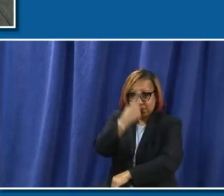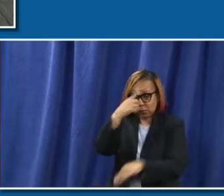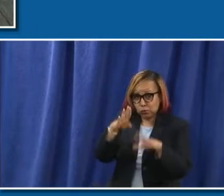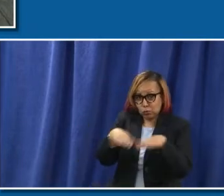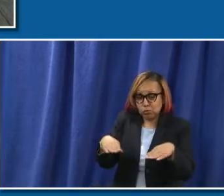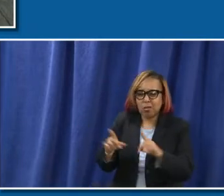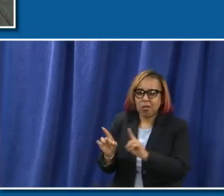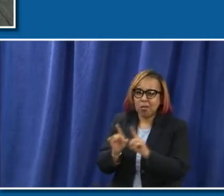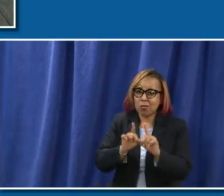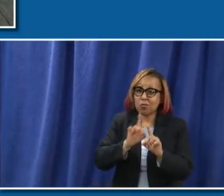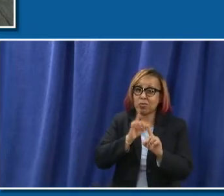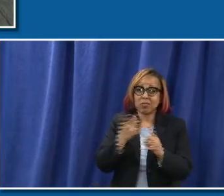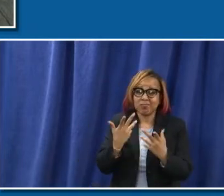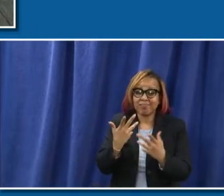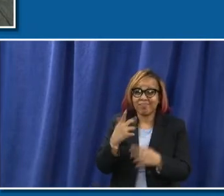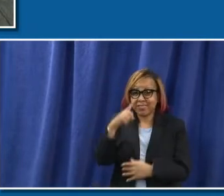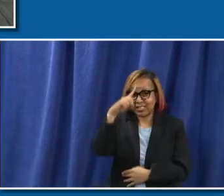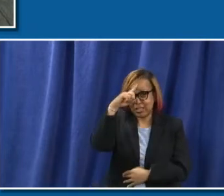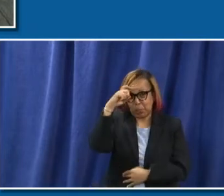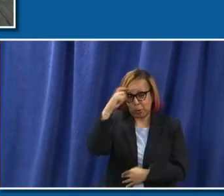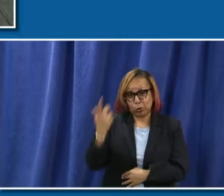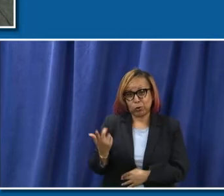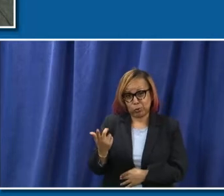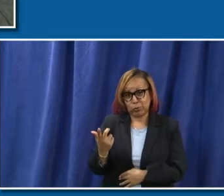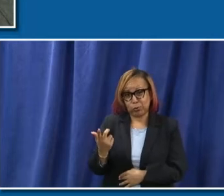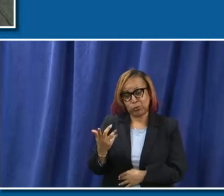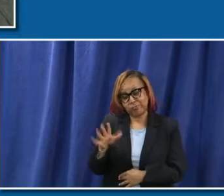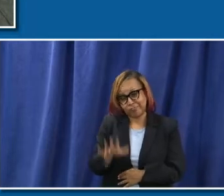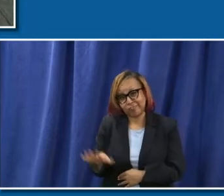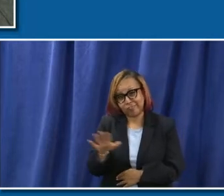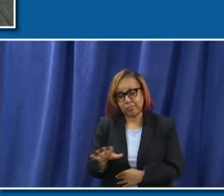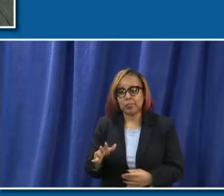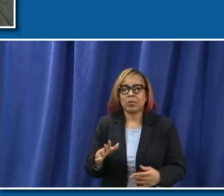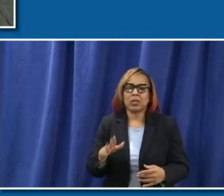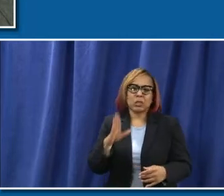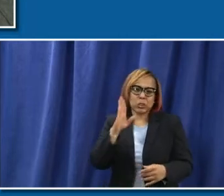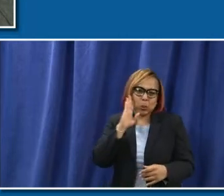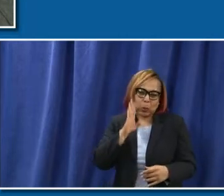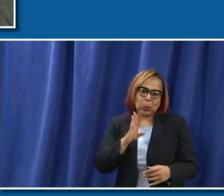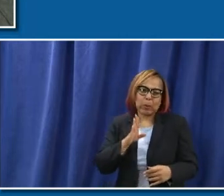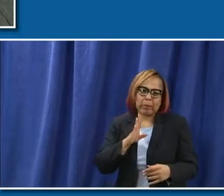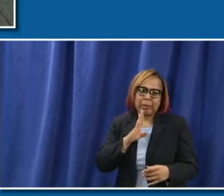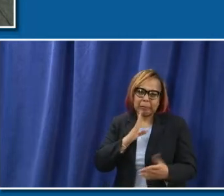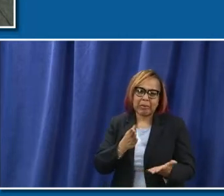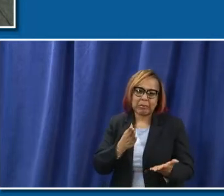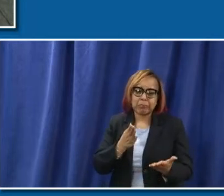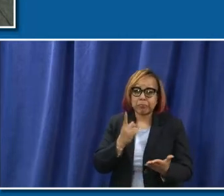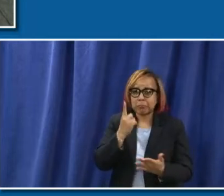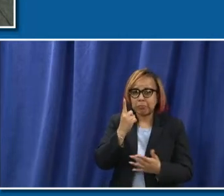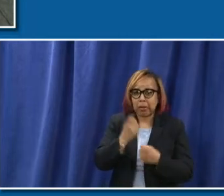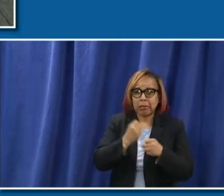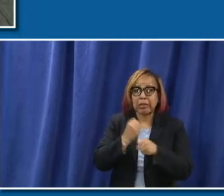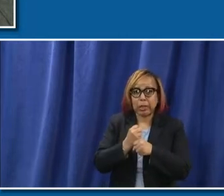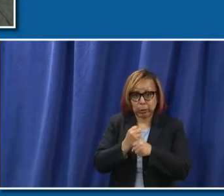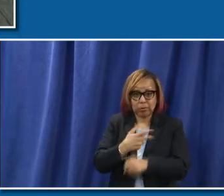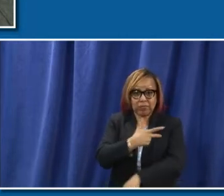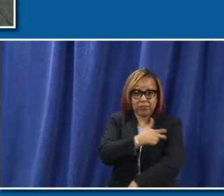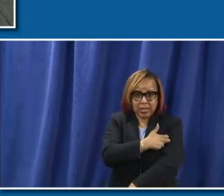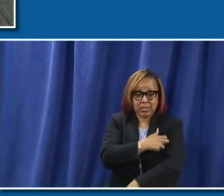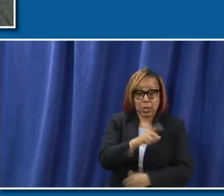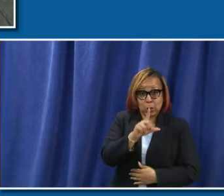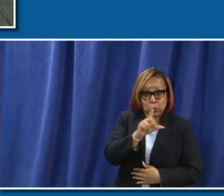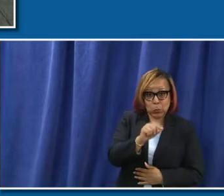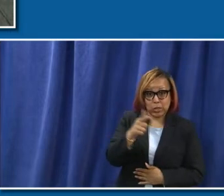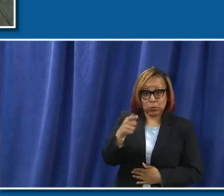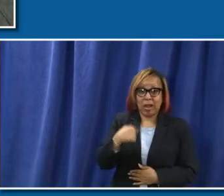children would also be really summer at the very earliest, I think. And so it's going to be a year of vaccinating. 2021,